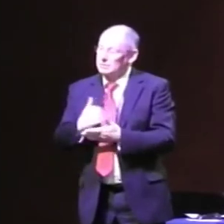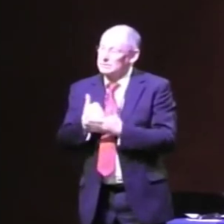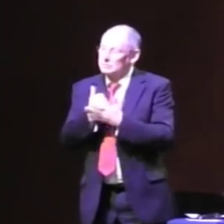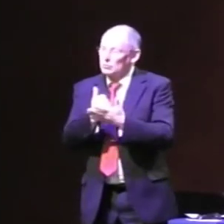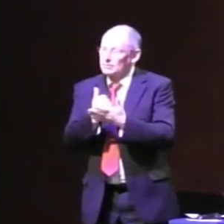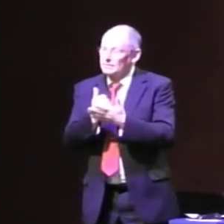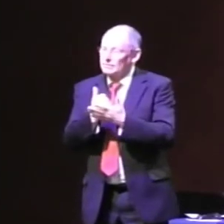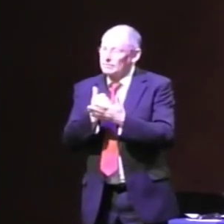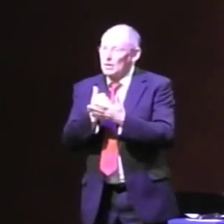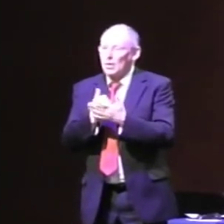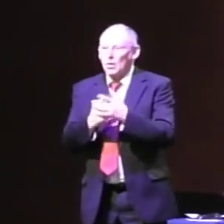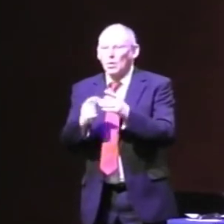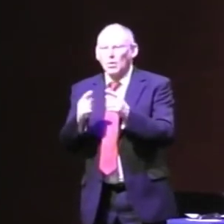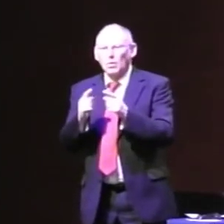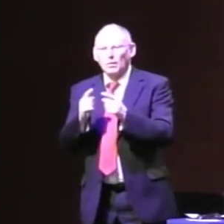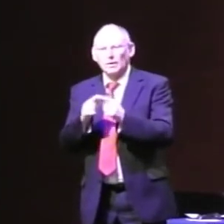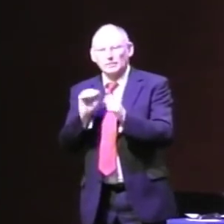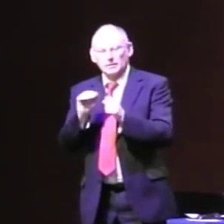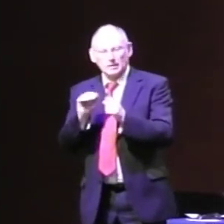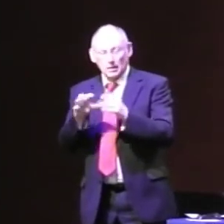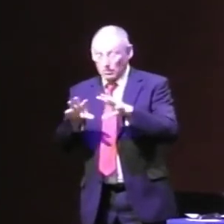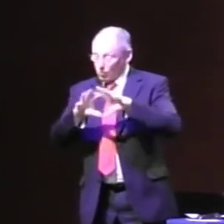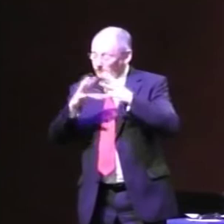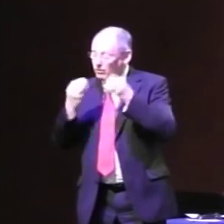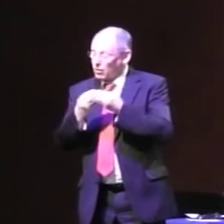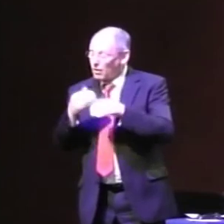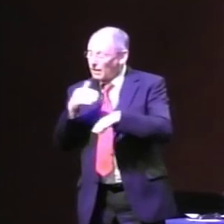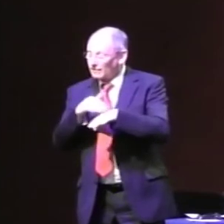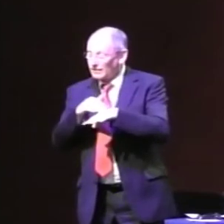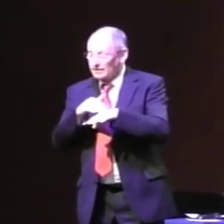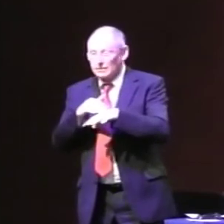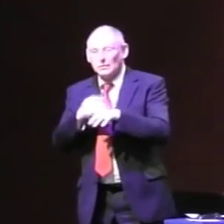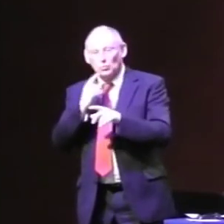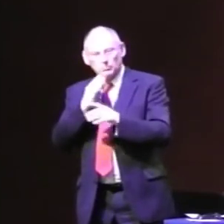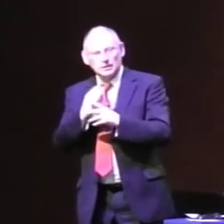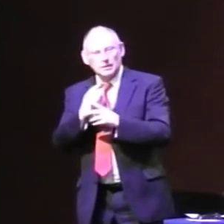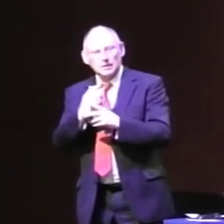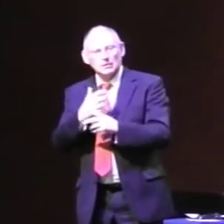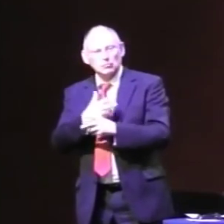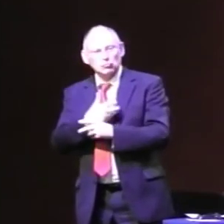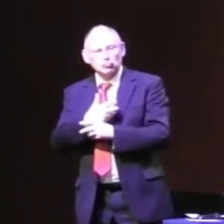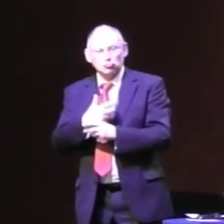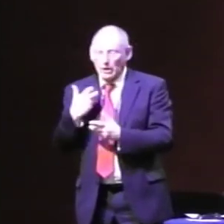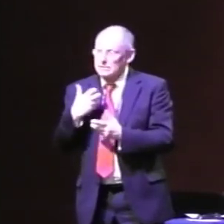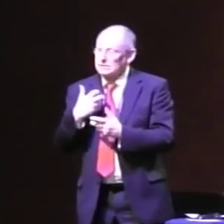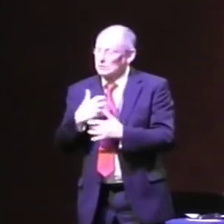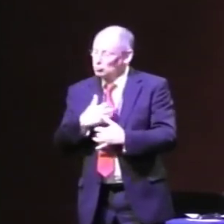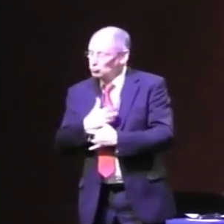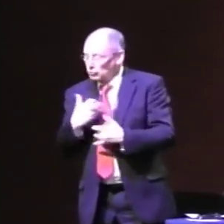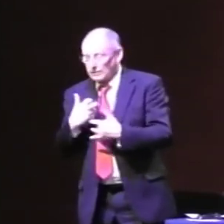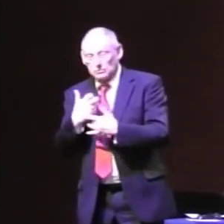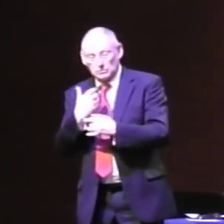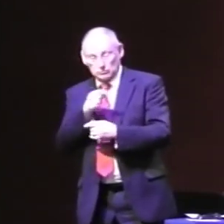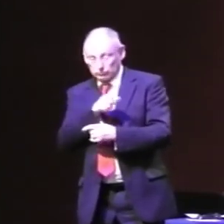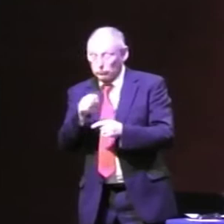that. And the overarching effect of all of this will be the stress on teachers who